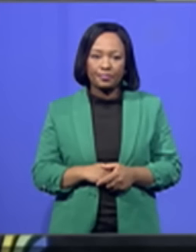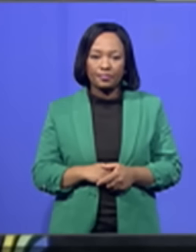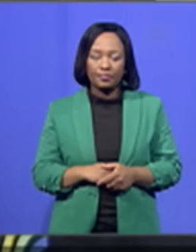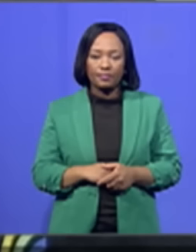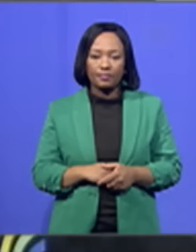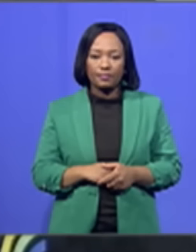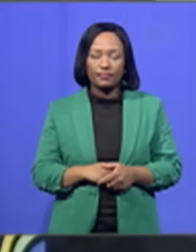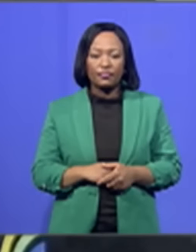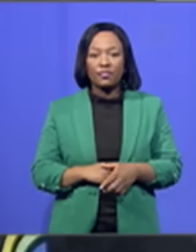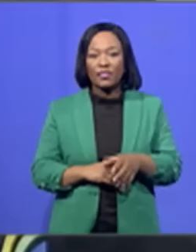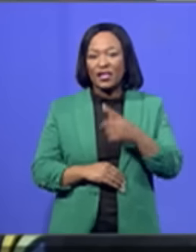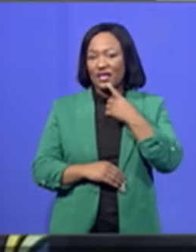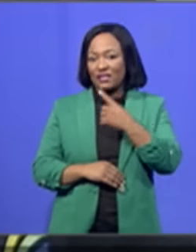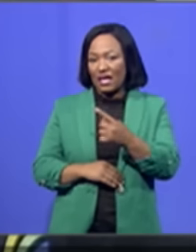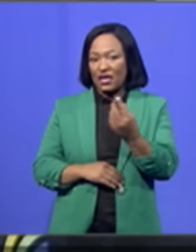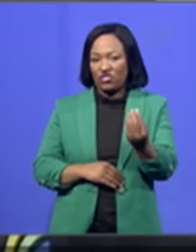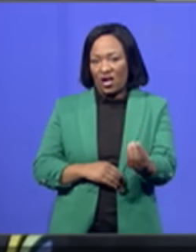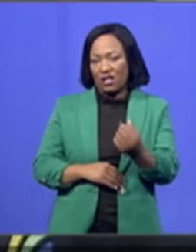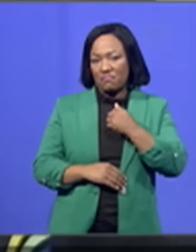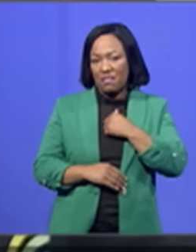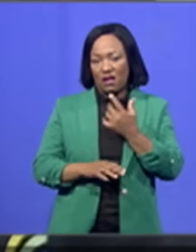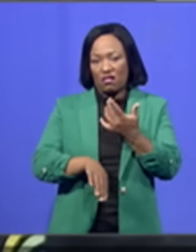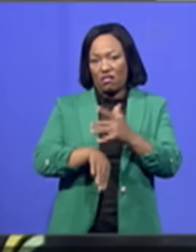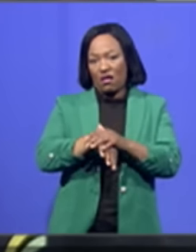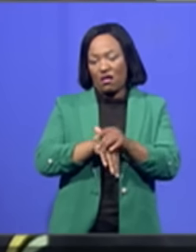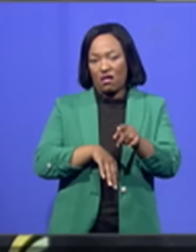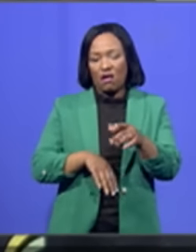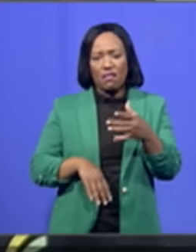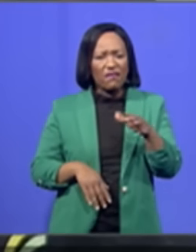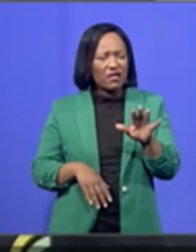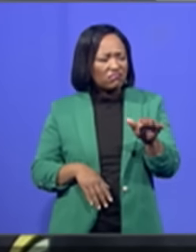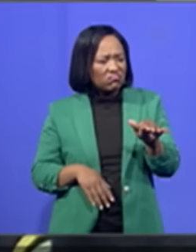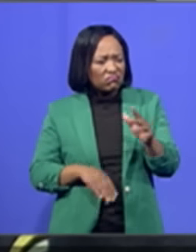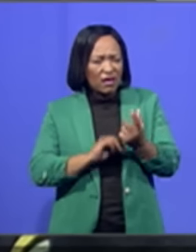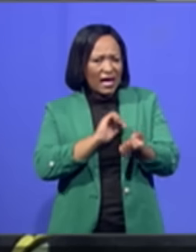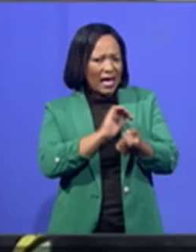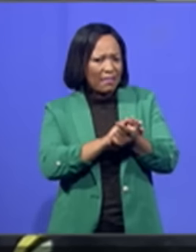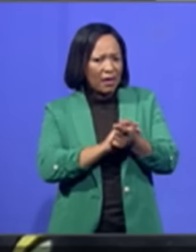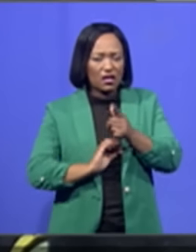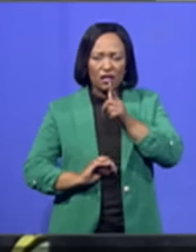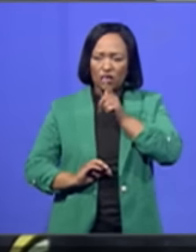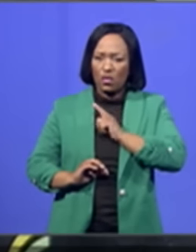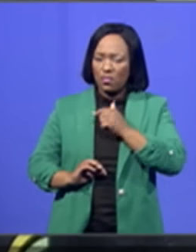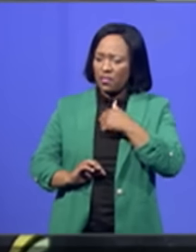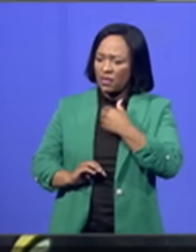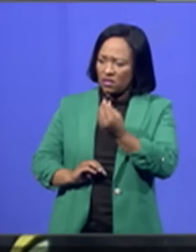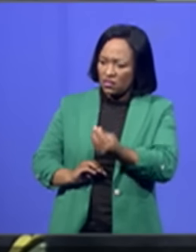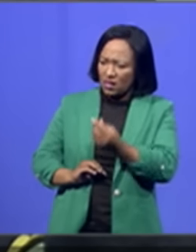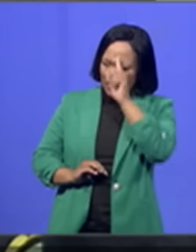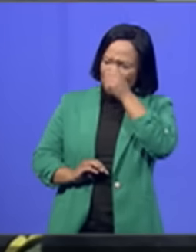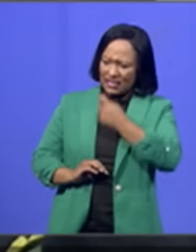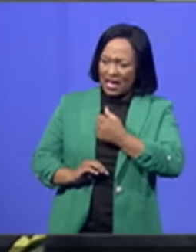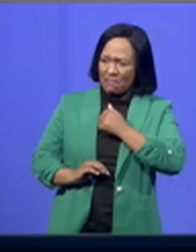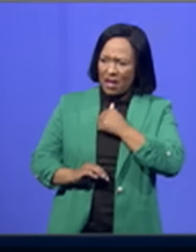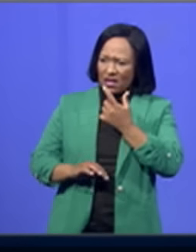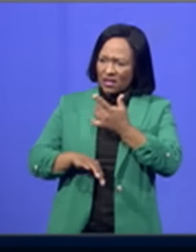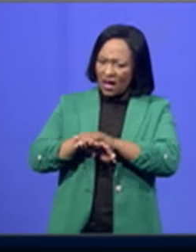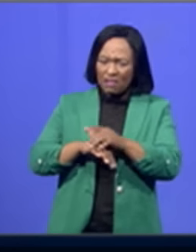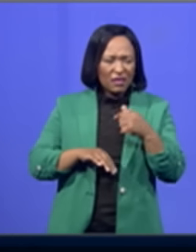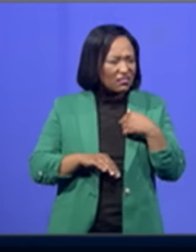They say my child died. They talk again. Because I asked what happened. They say my son died. I said how?